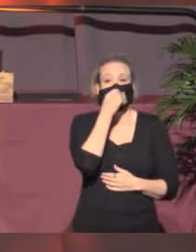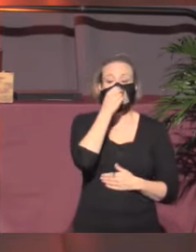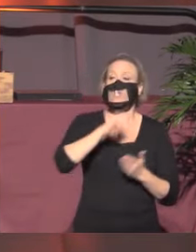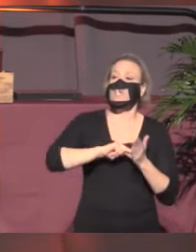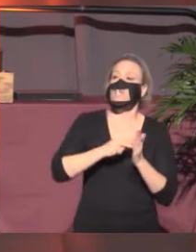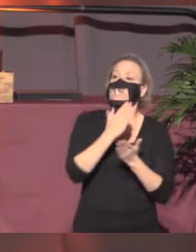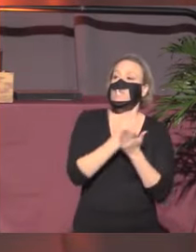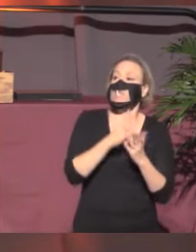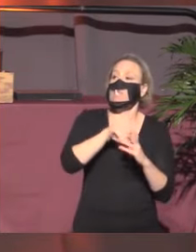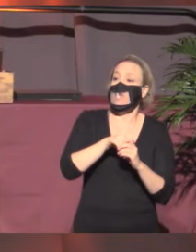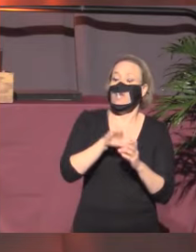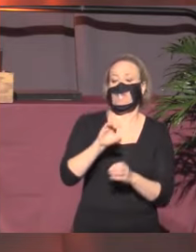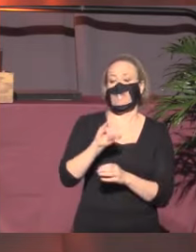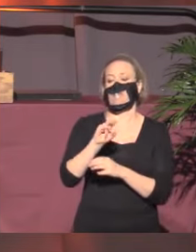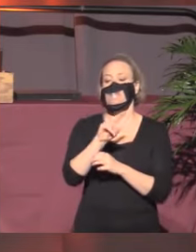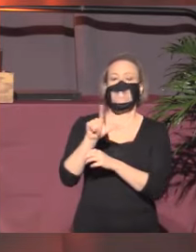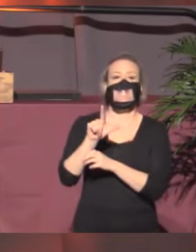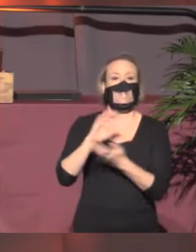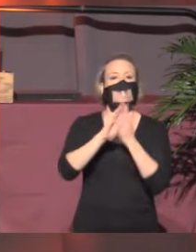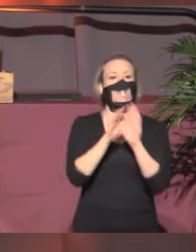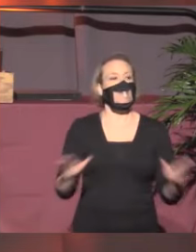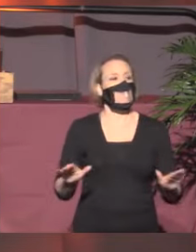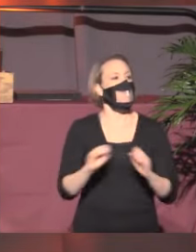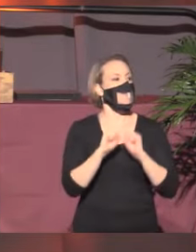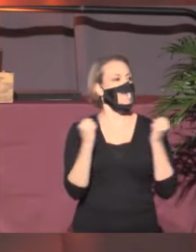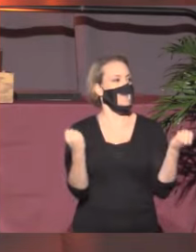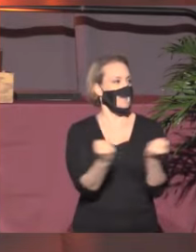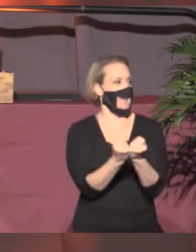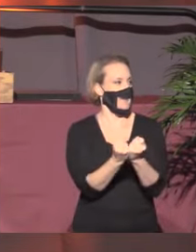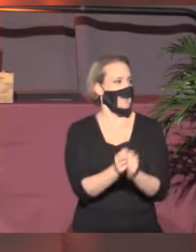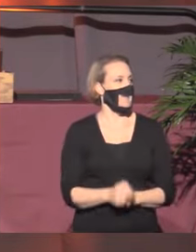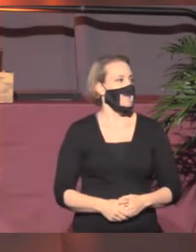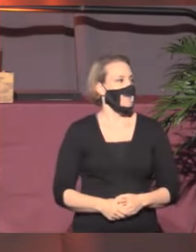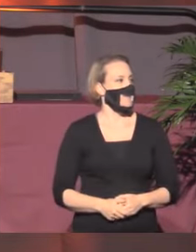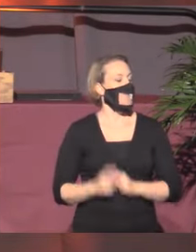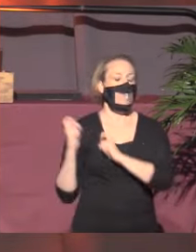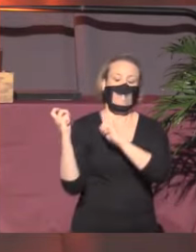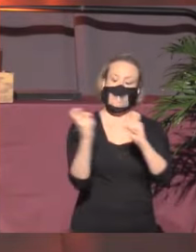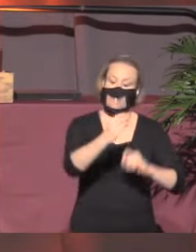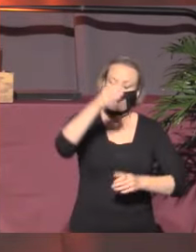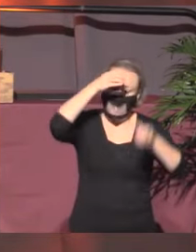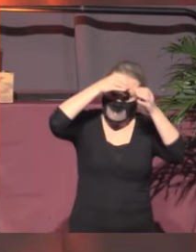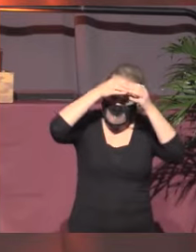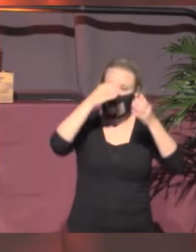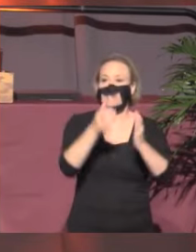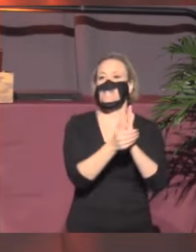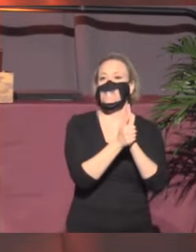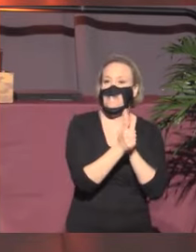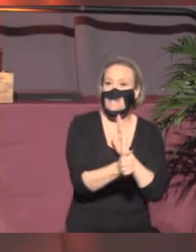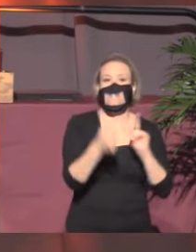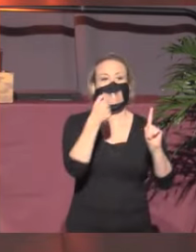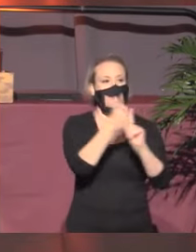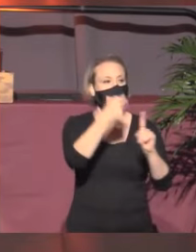society. Our campaign has been to equip you with the skills, the knowledge to make a difference. Our